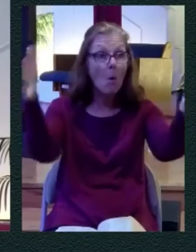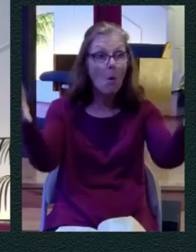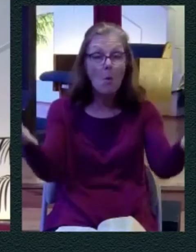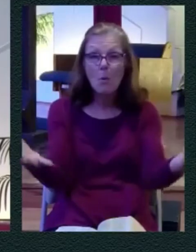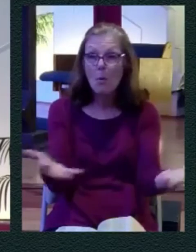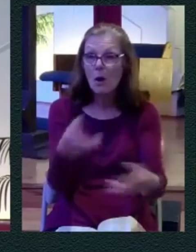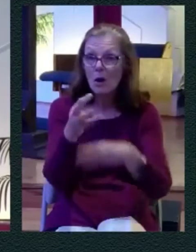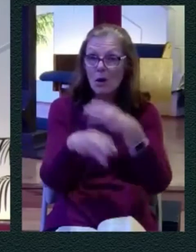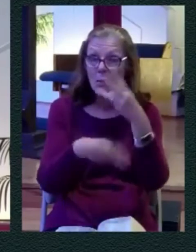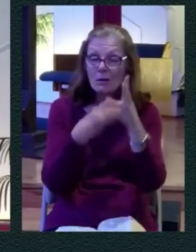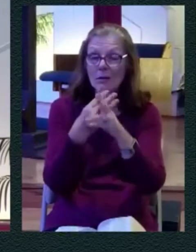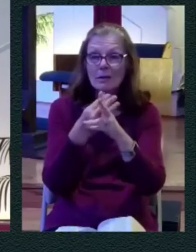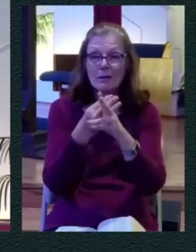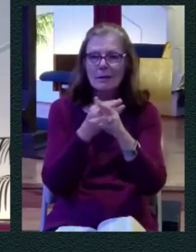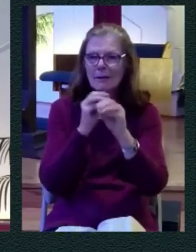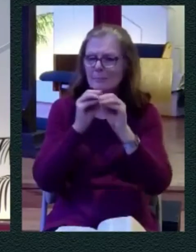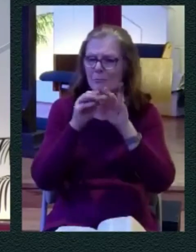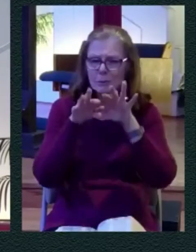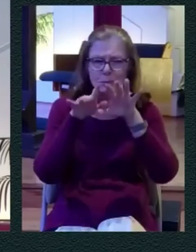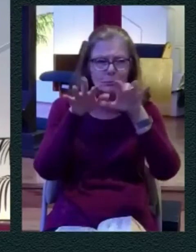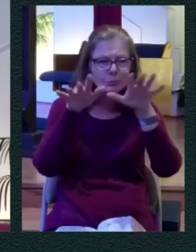and there and everywhere.